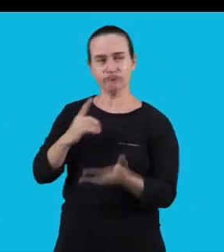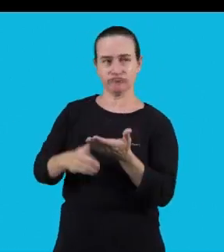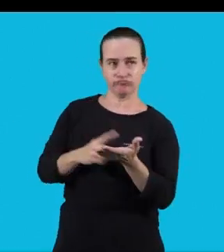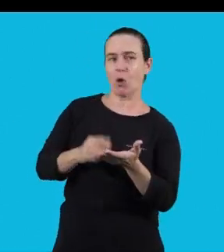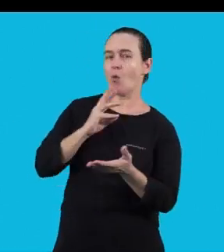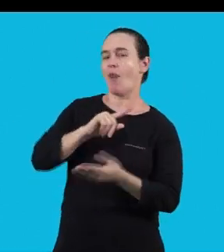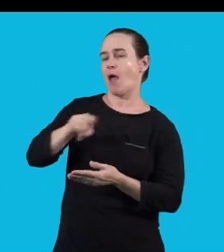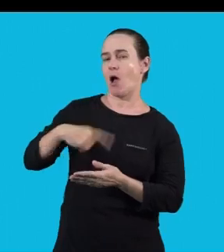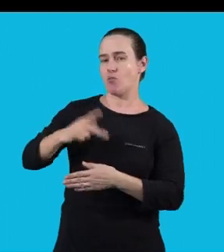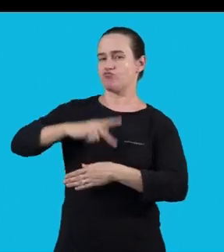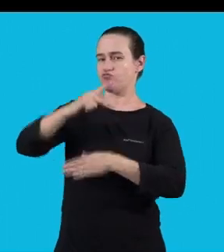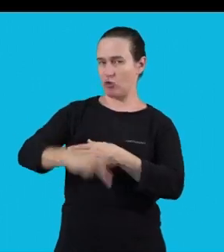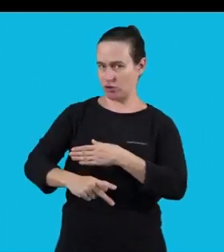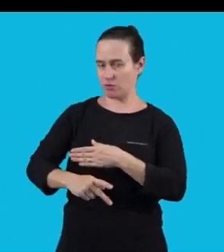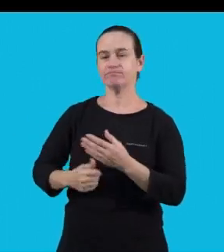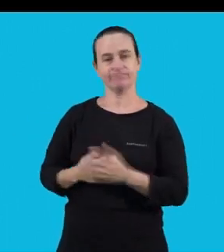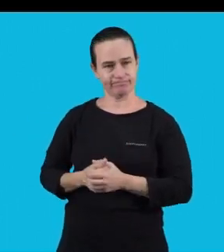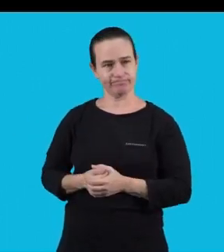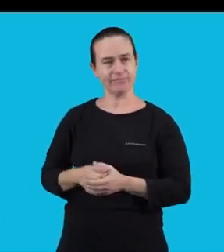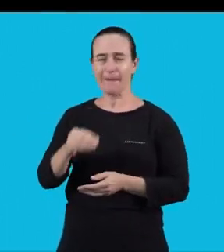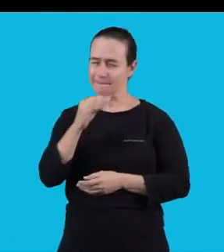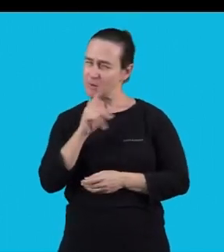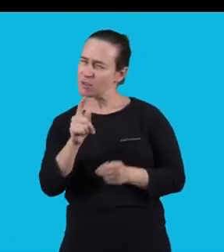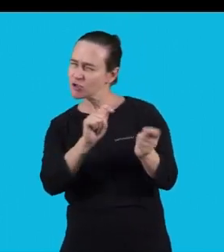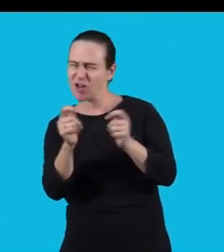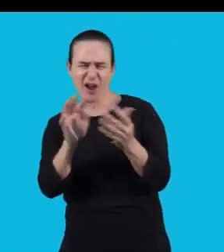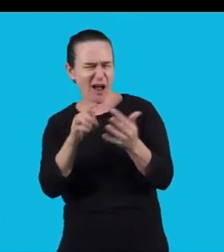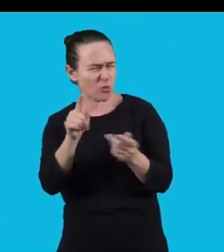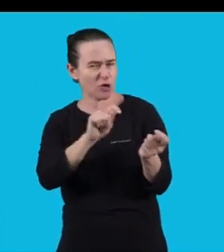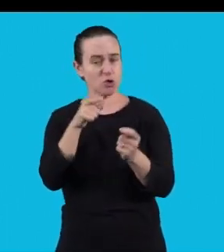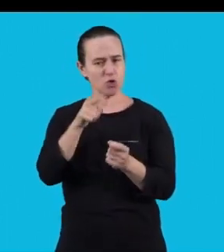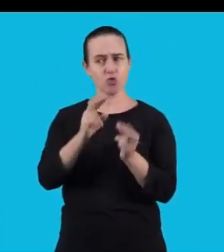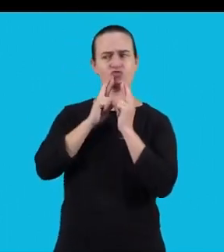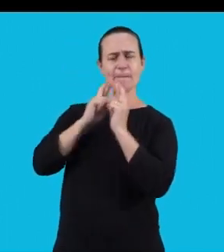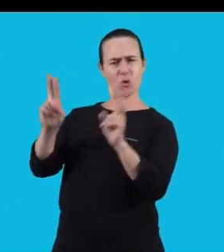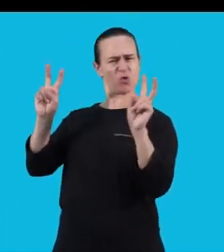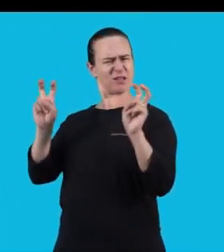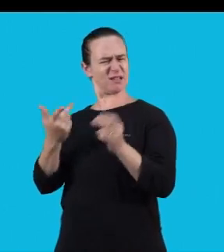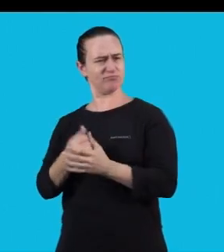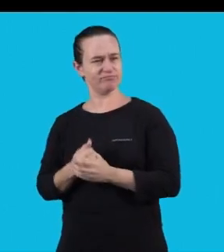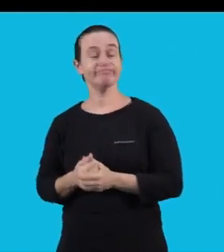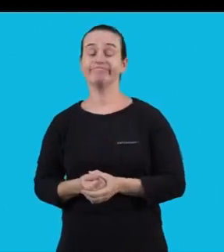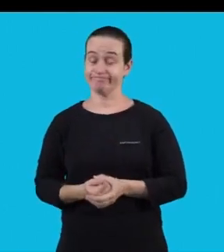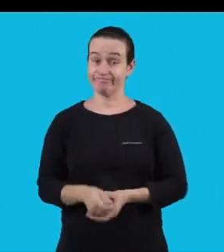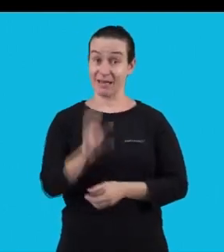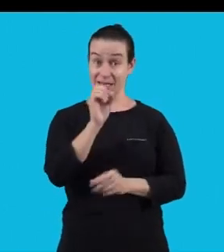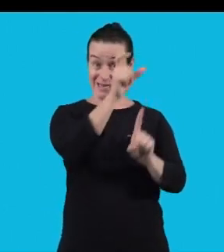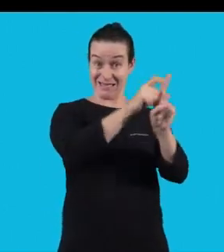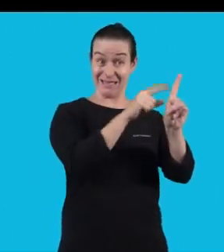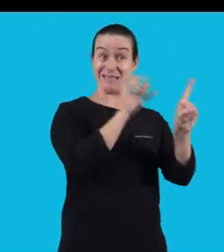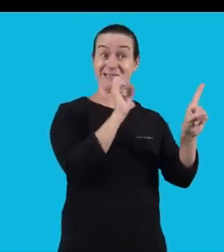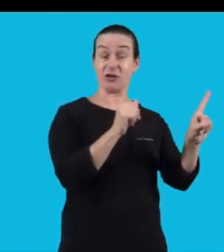discuss our project. Those are some of the things that you need to change. In the solution, you'll see Sarah said